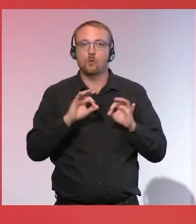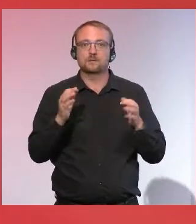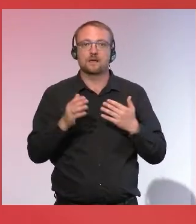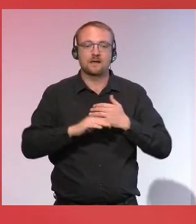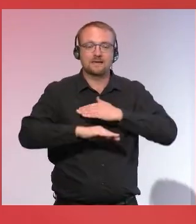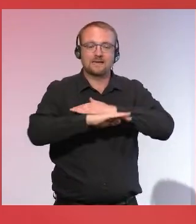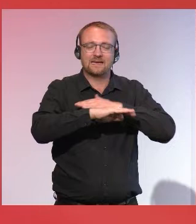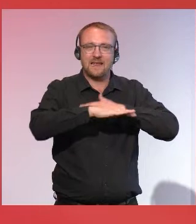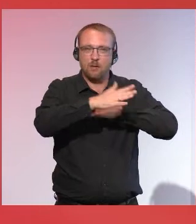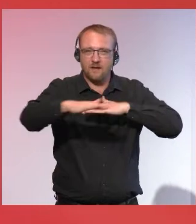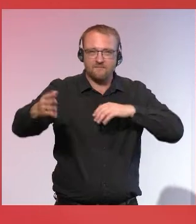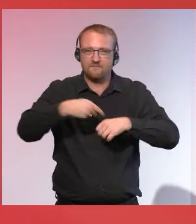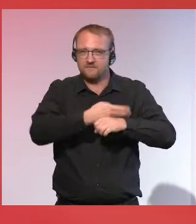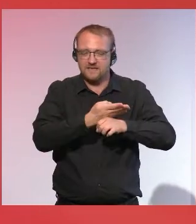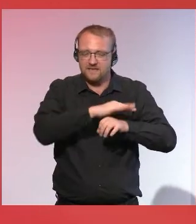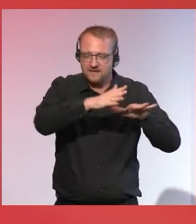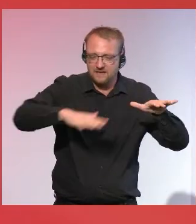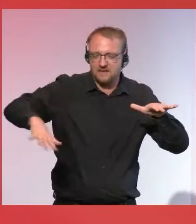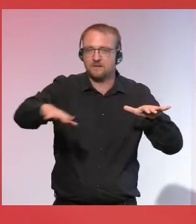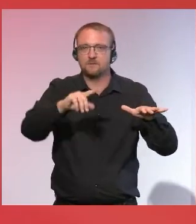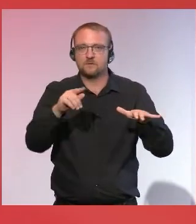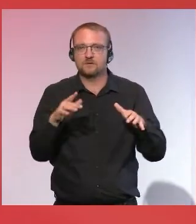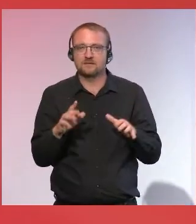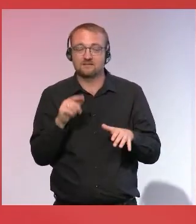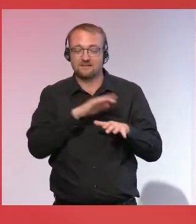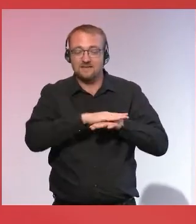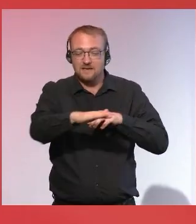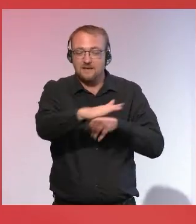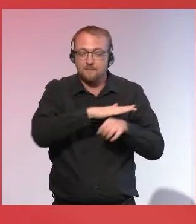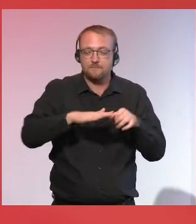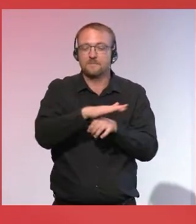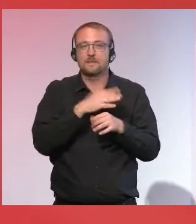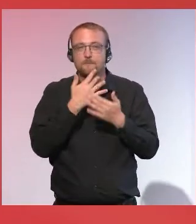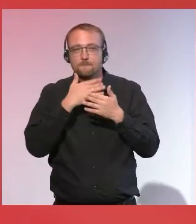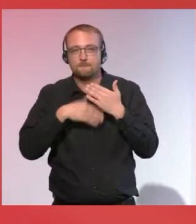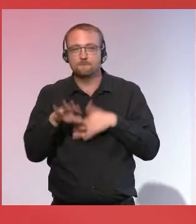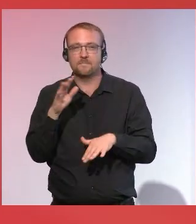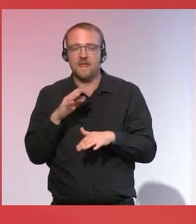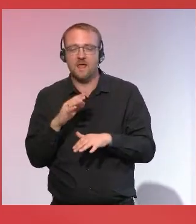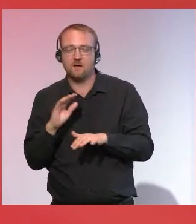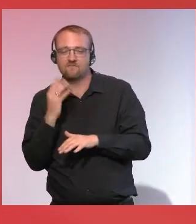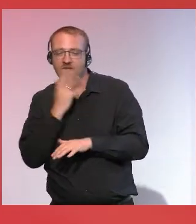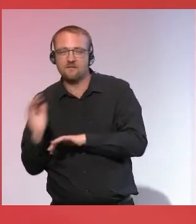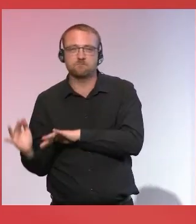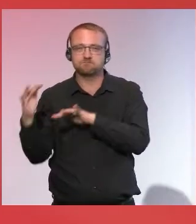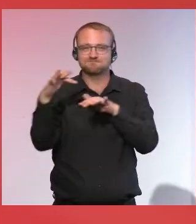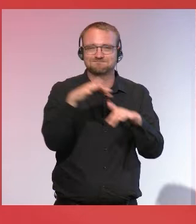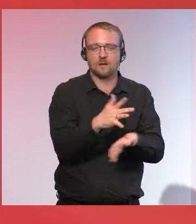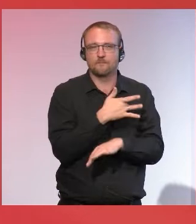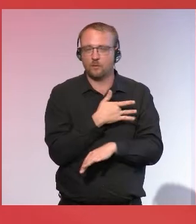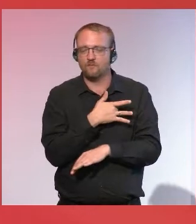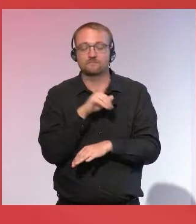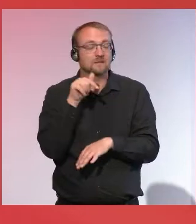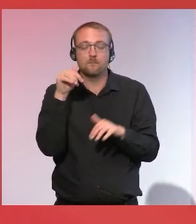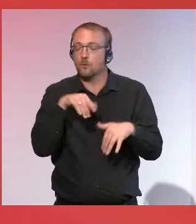all very important factors, certainly for the health community to take into account, because these are factors, of course, we can work on. These are levers